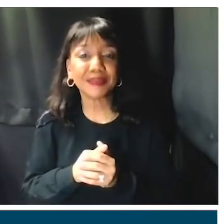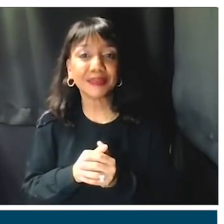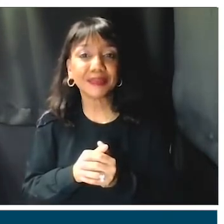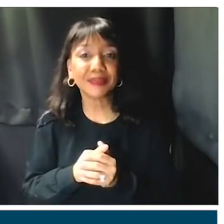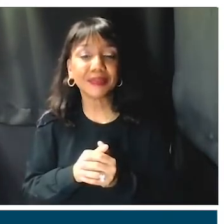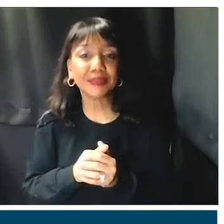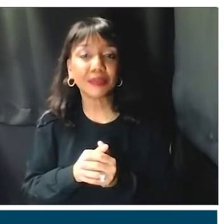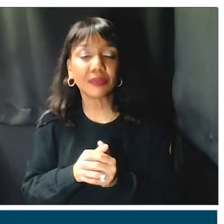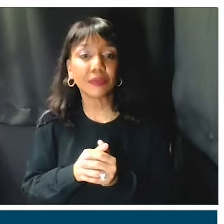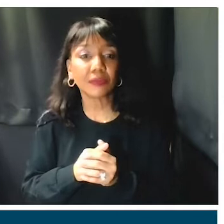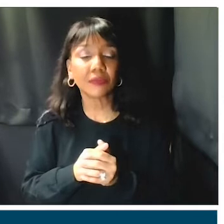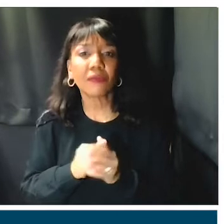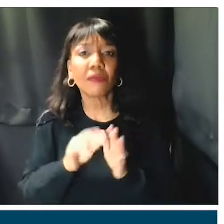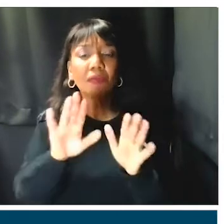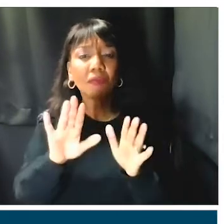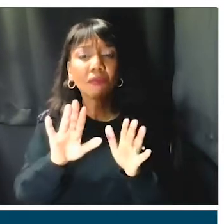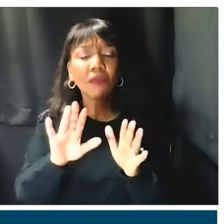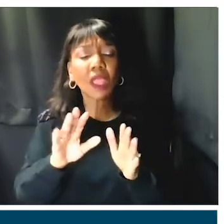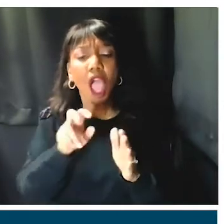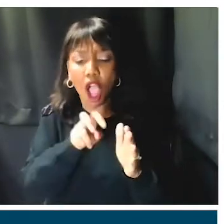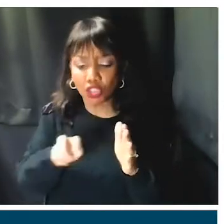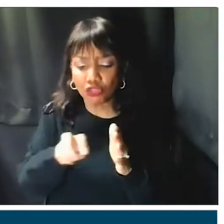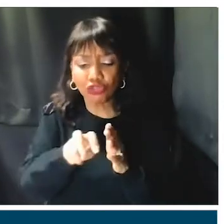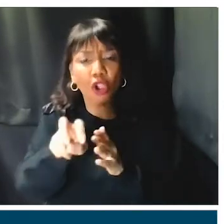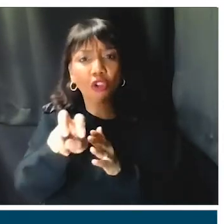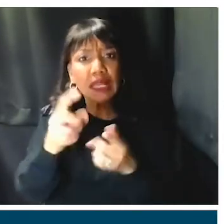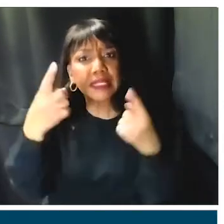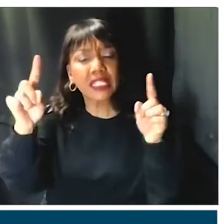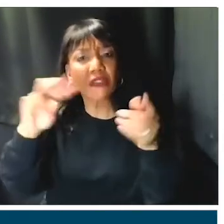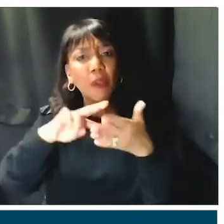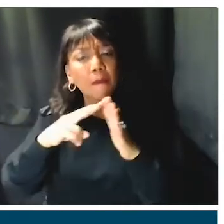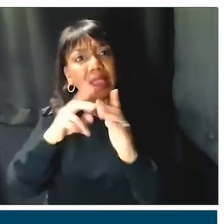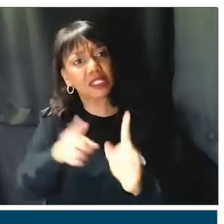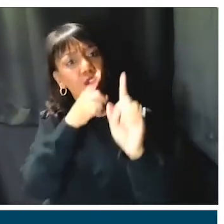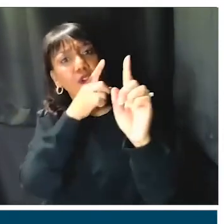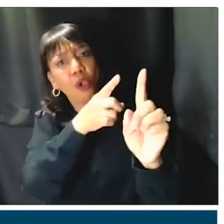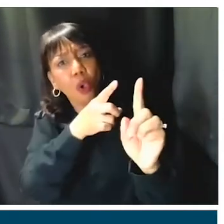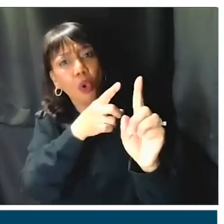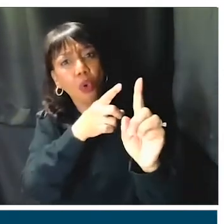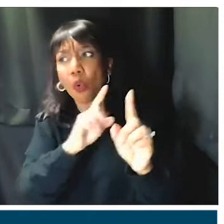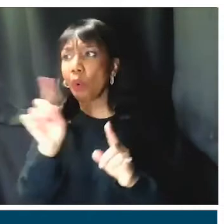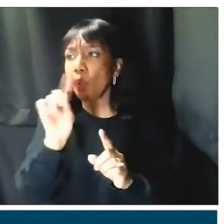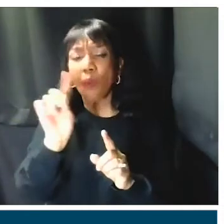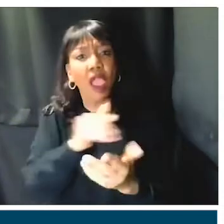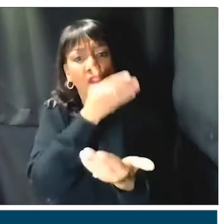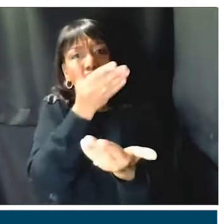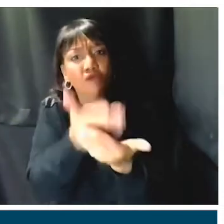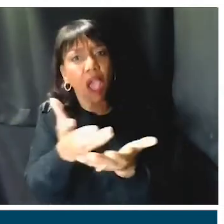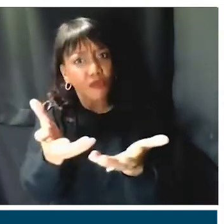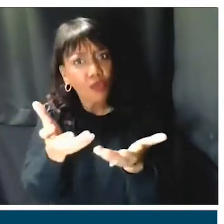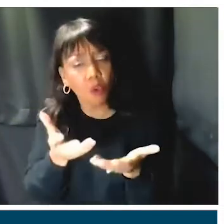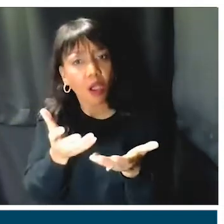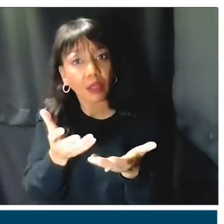Financial Success. A successful journey requires a destination, a clear understanding of where you want to